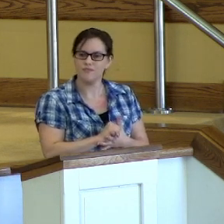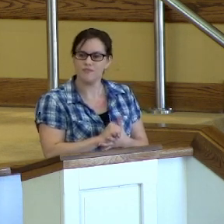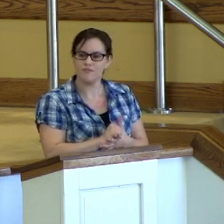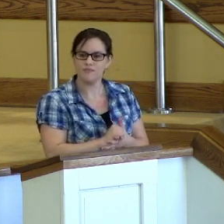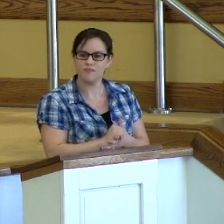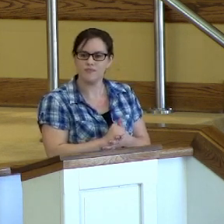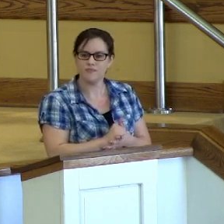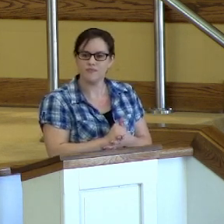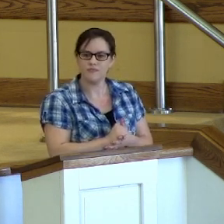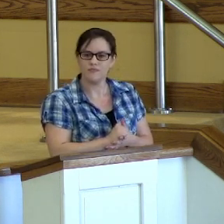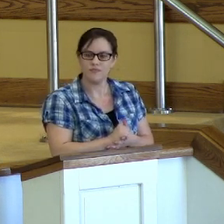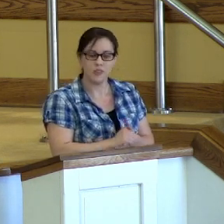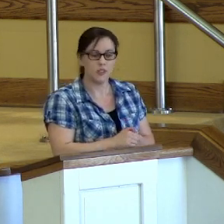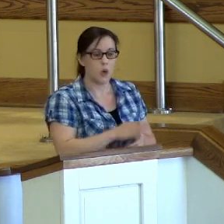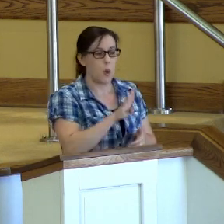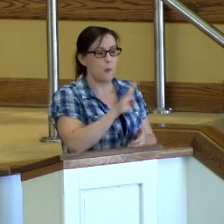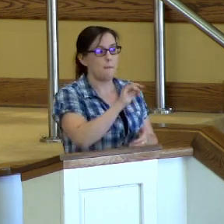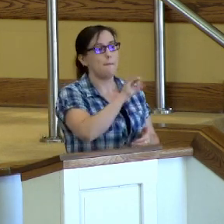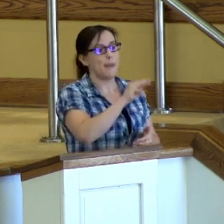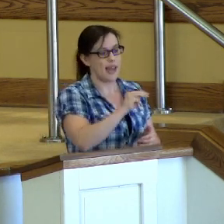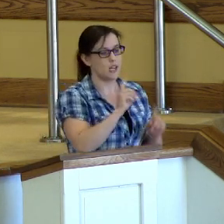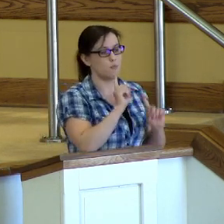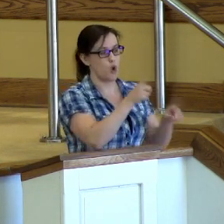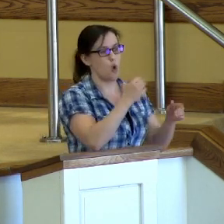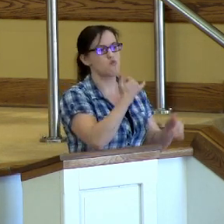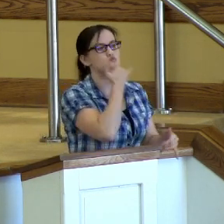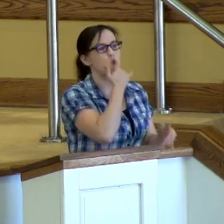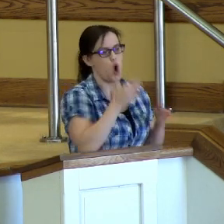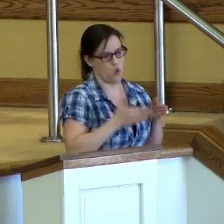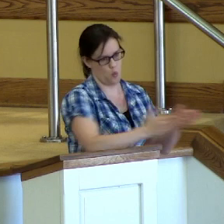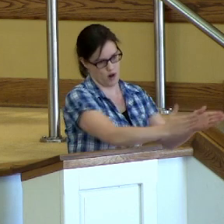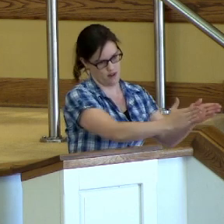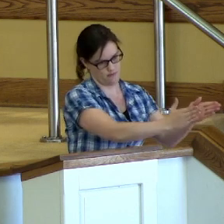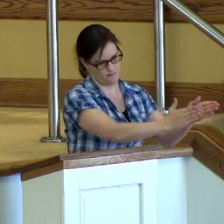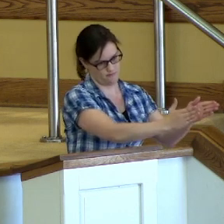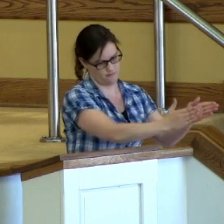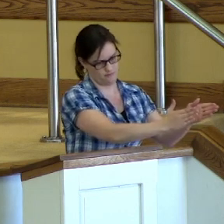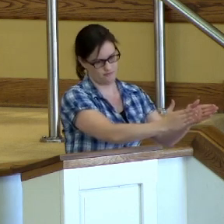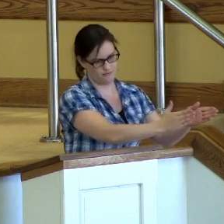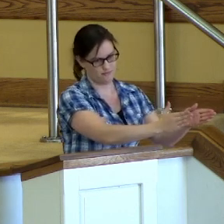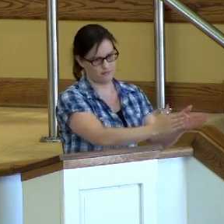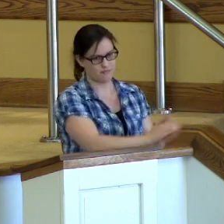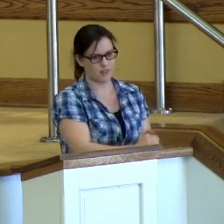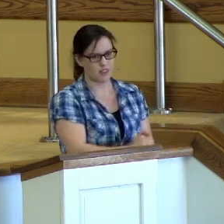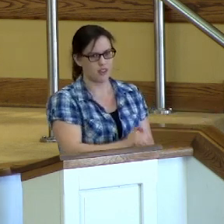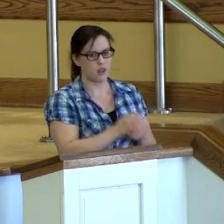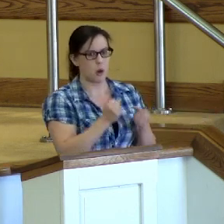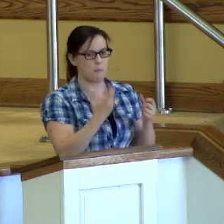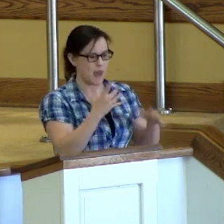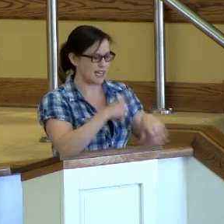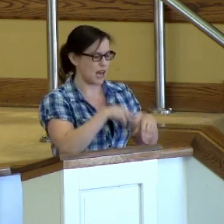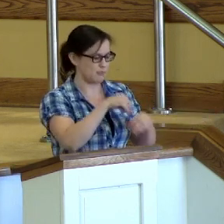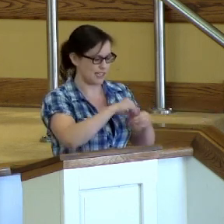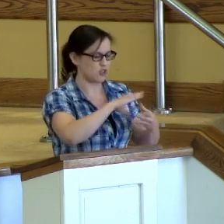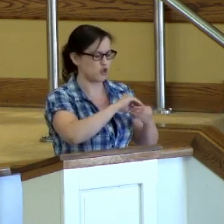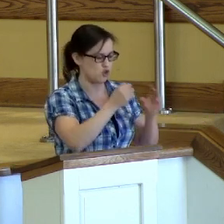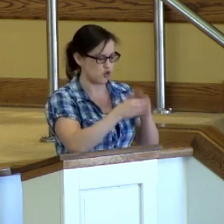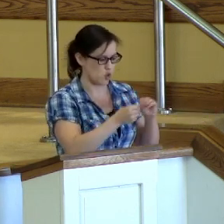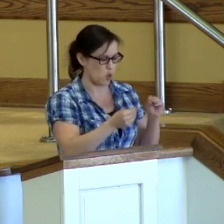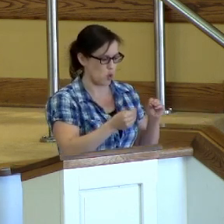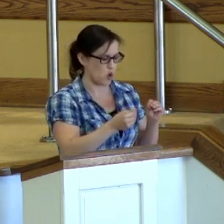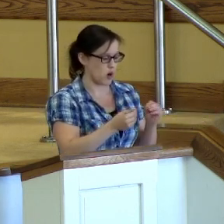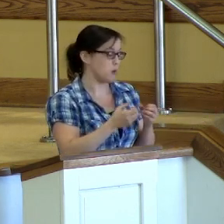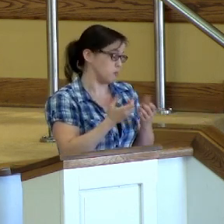way? Balaam went the wrong way. He was going the wrong way. And there's several times through that we see that through the